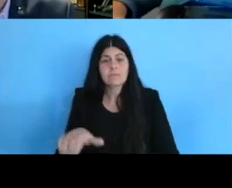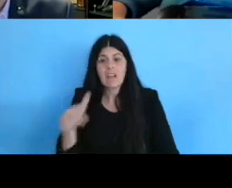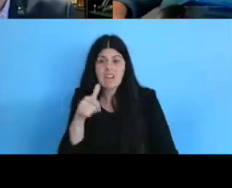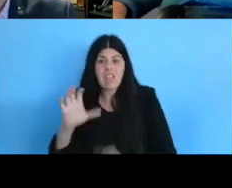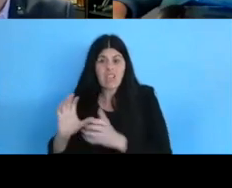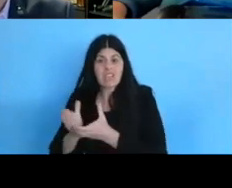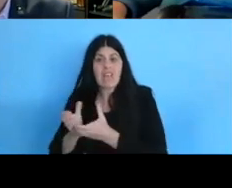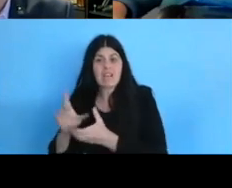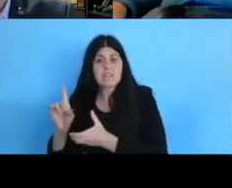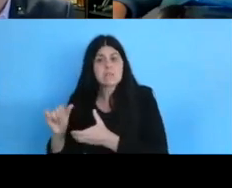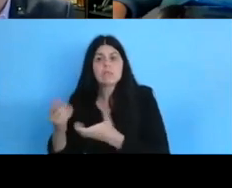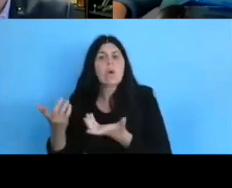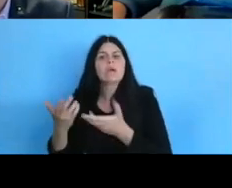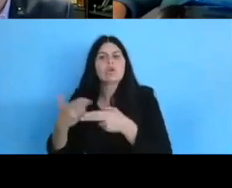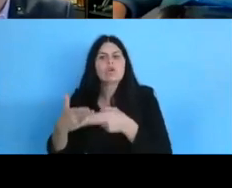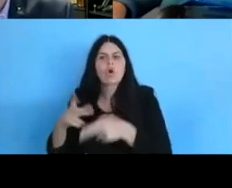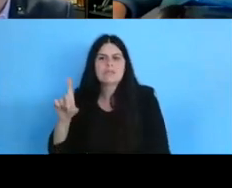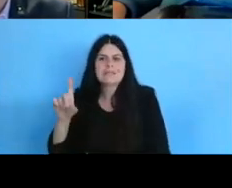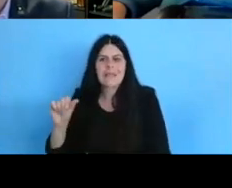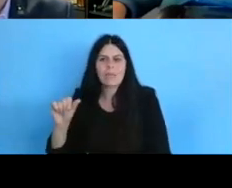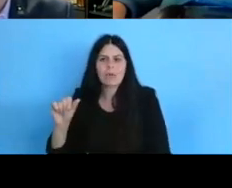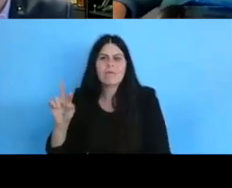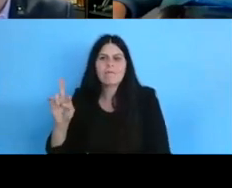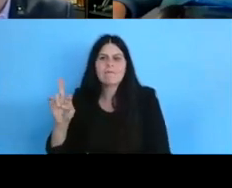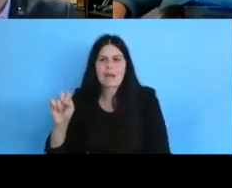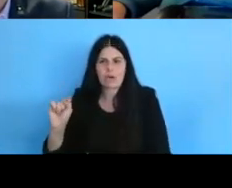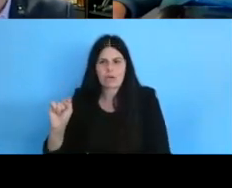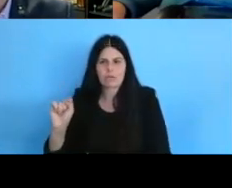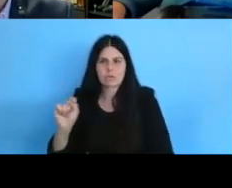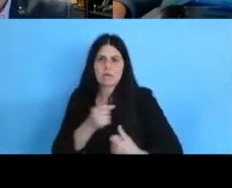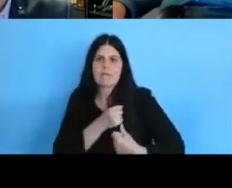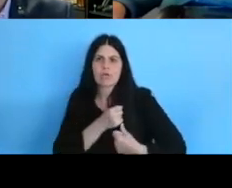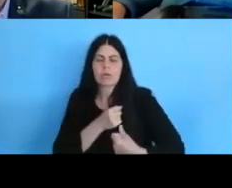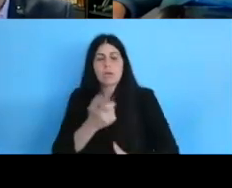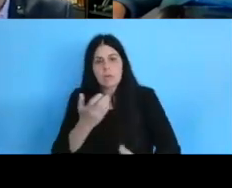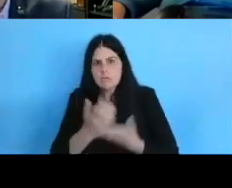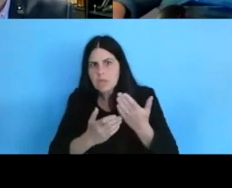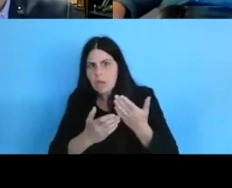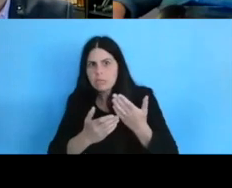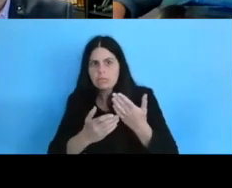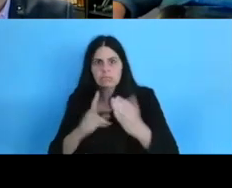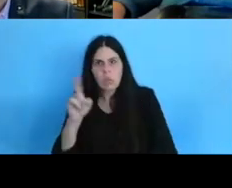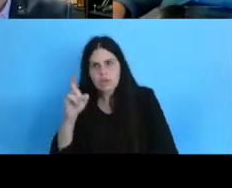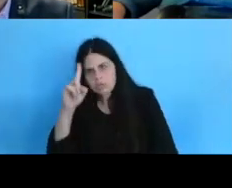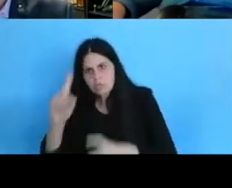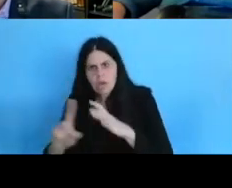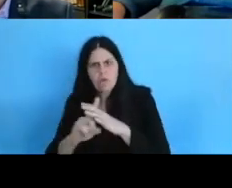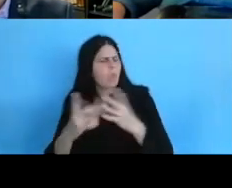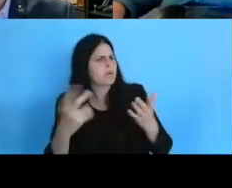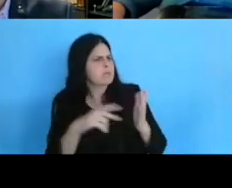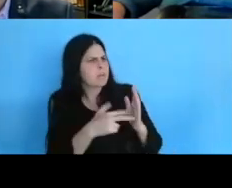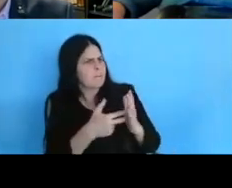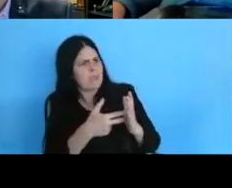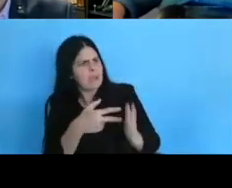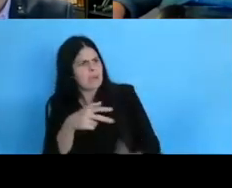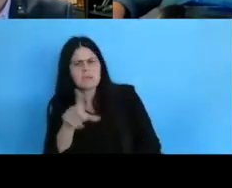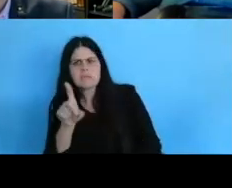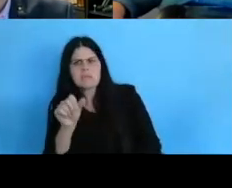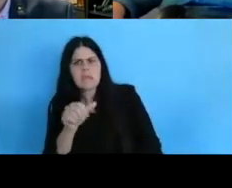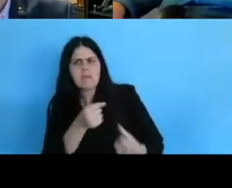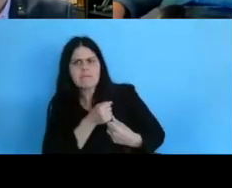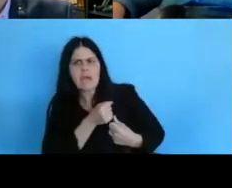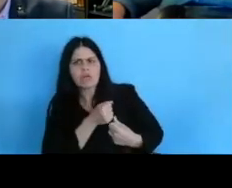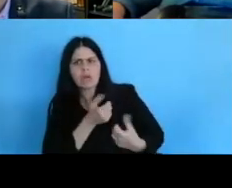is a disabled veteran. And sometimes conversations arise of, well, what is a disabled veteran? You know, what do we go to define